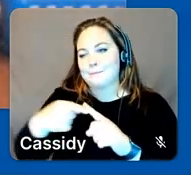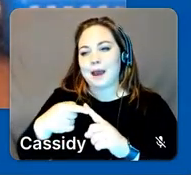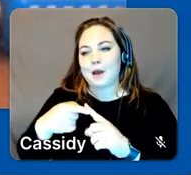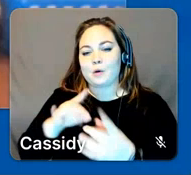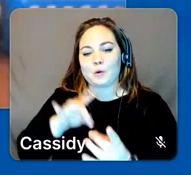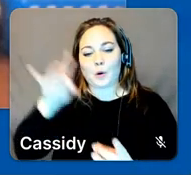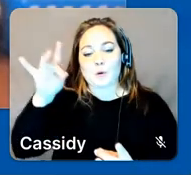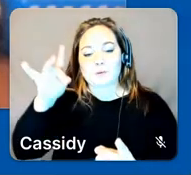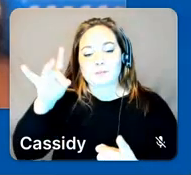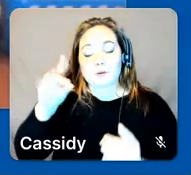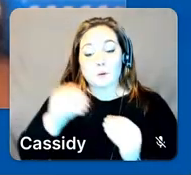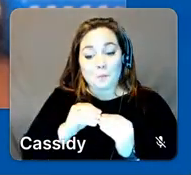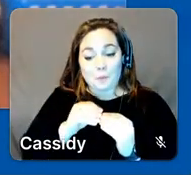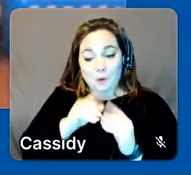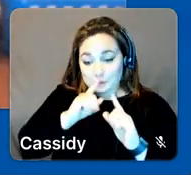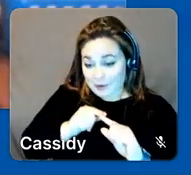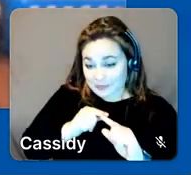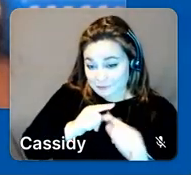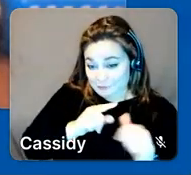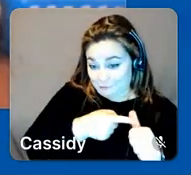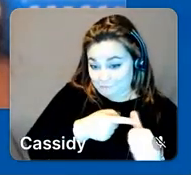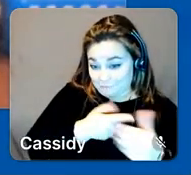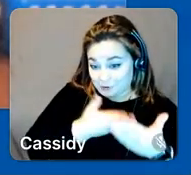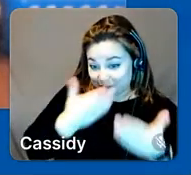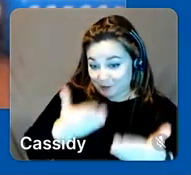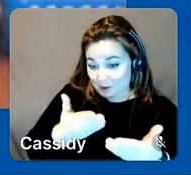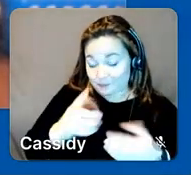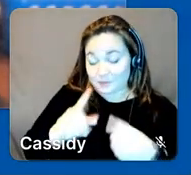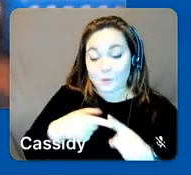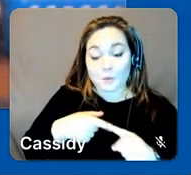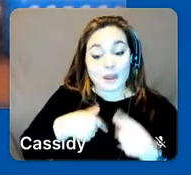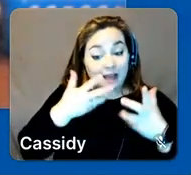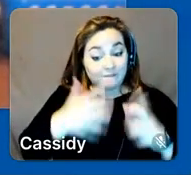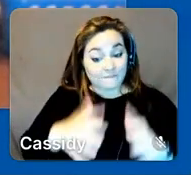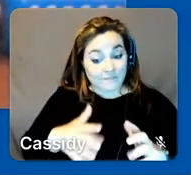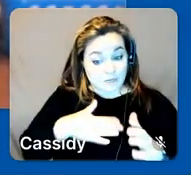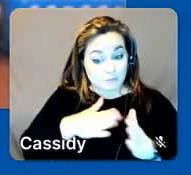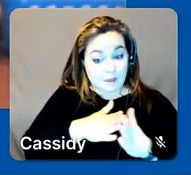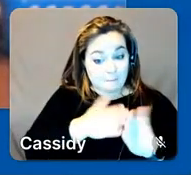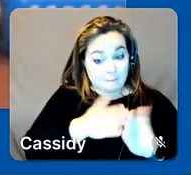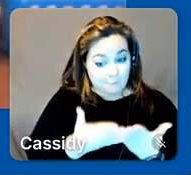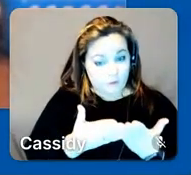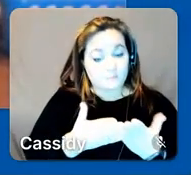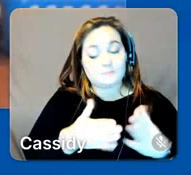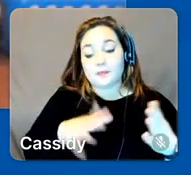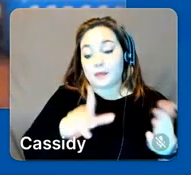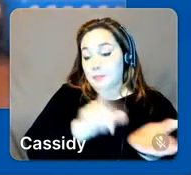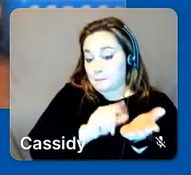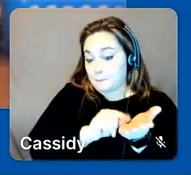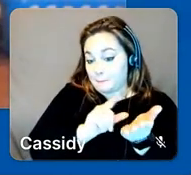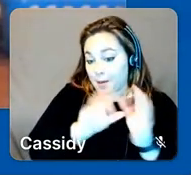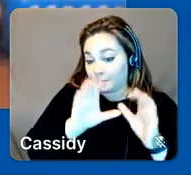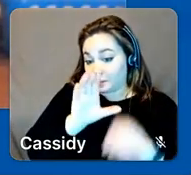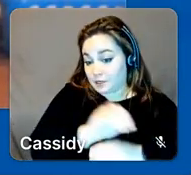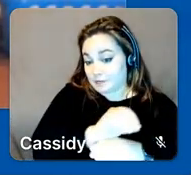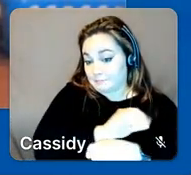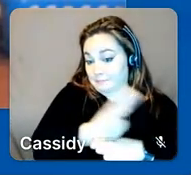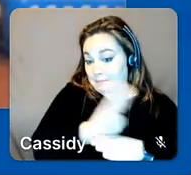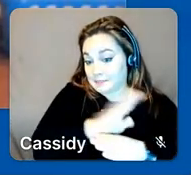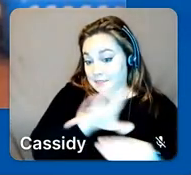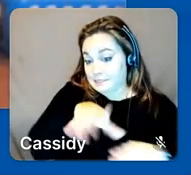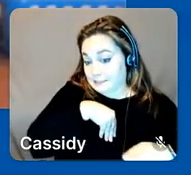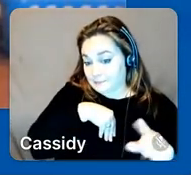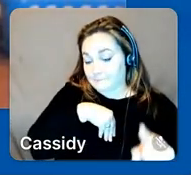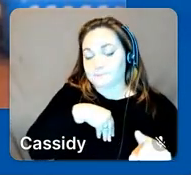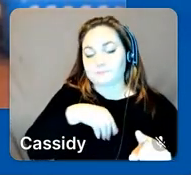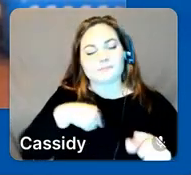More to answer the other prompt, after I had finished this book, after it had been accepted by a publisher, I remember that when